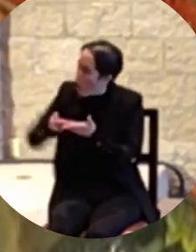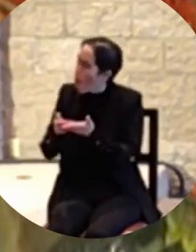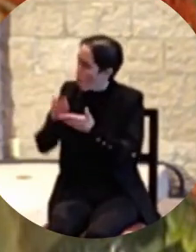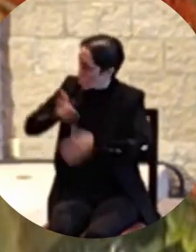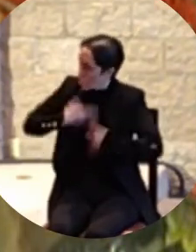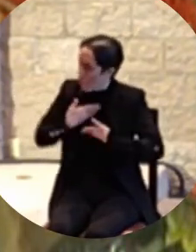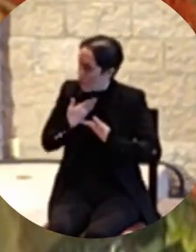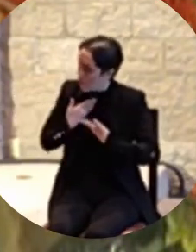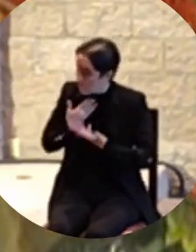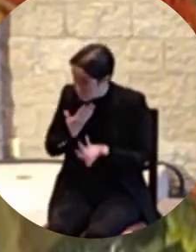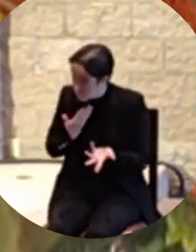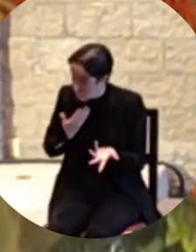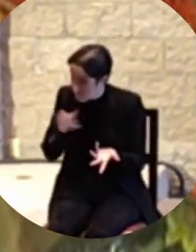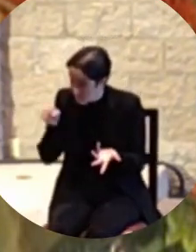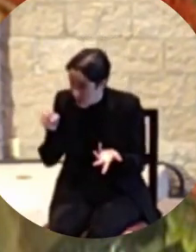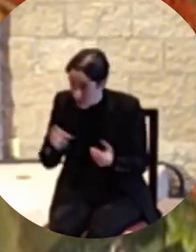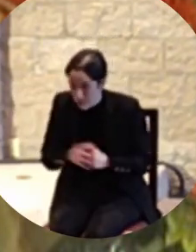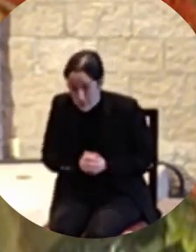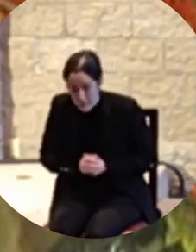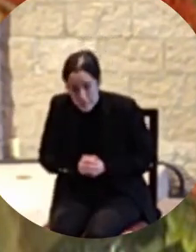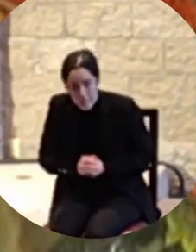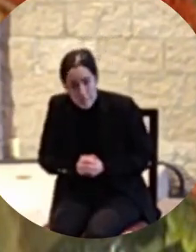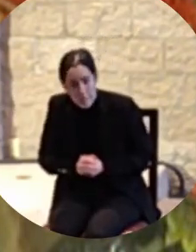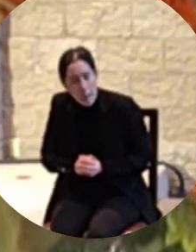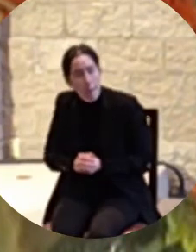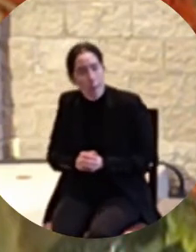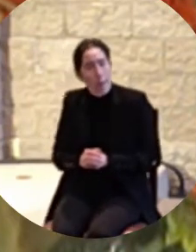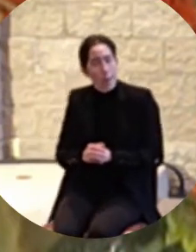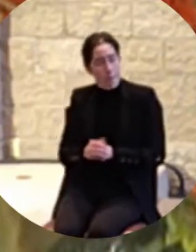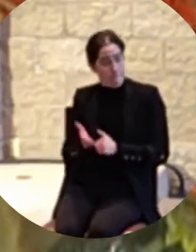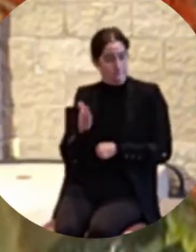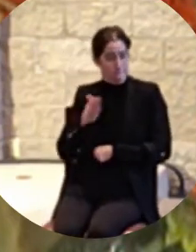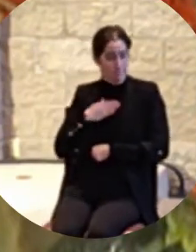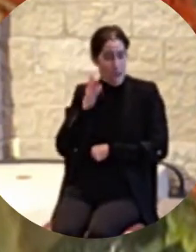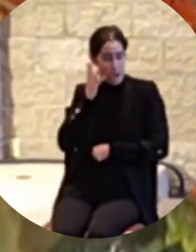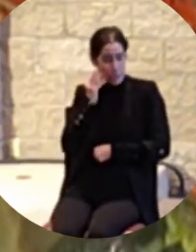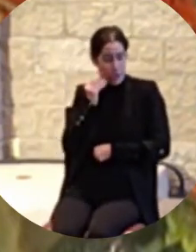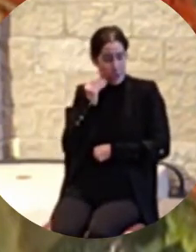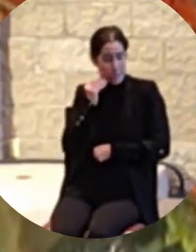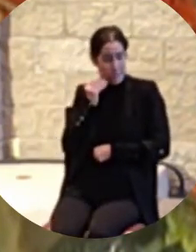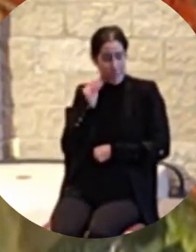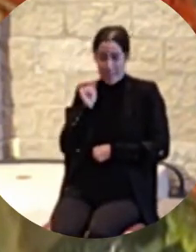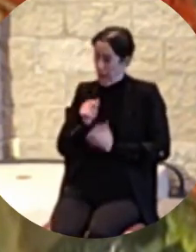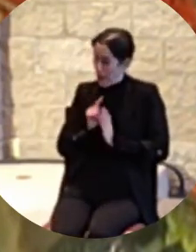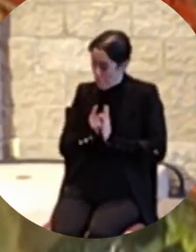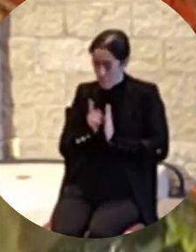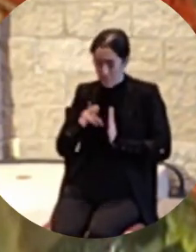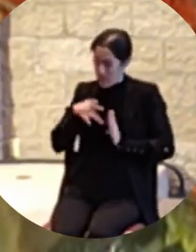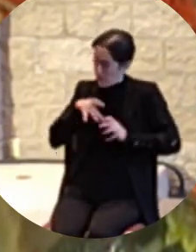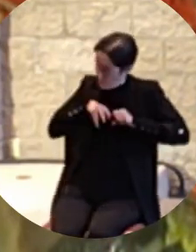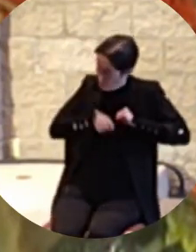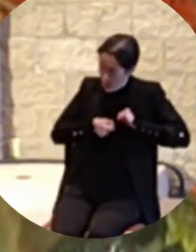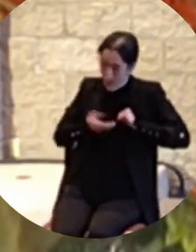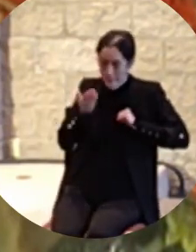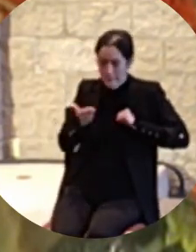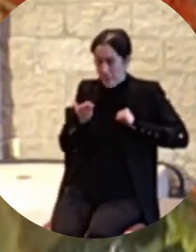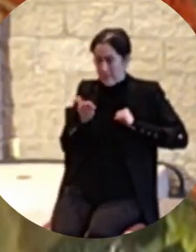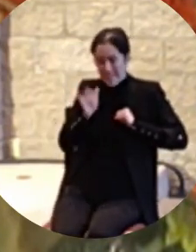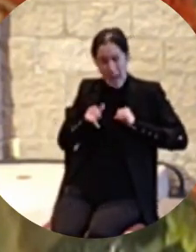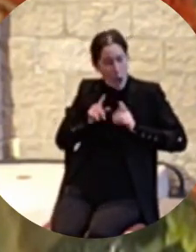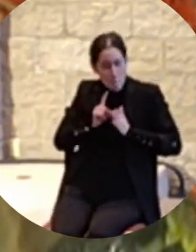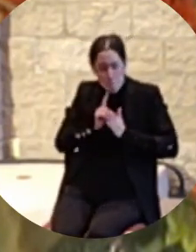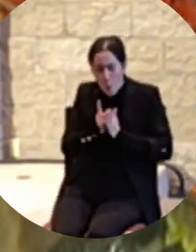And my experience has been, I may not count it joy there in that moment of suffering and